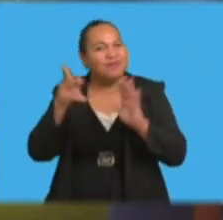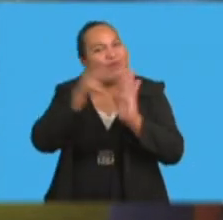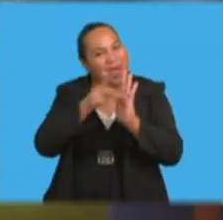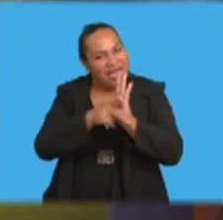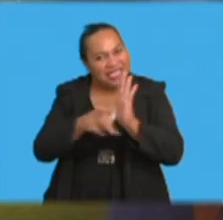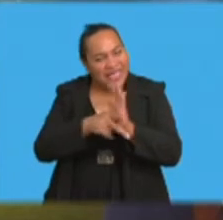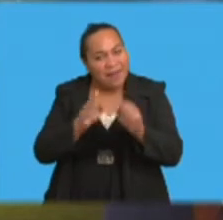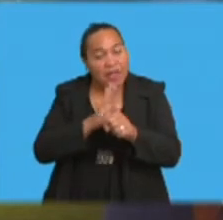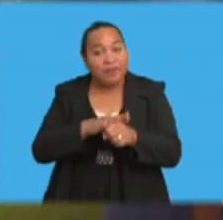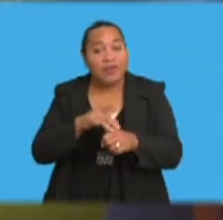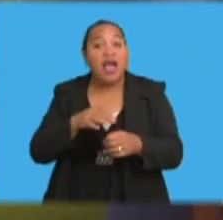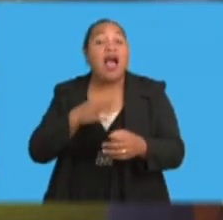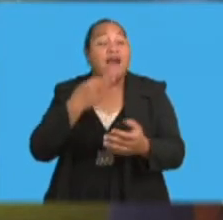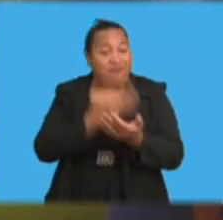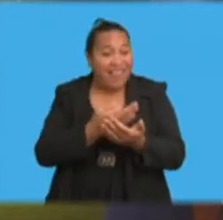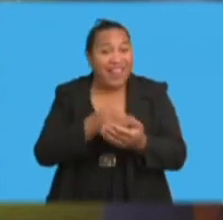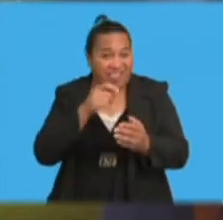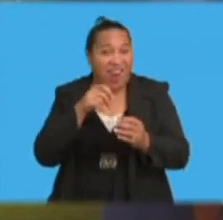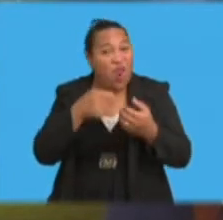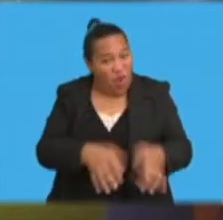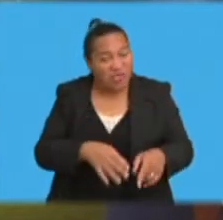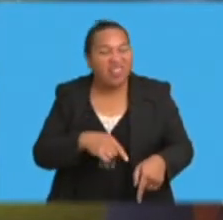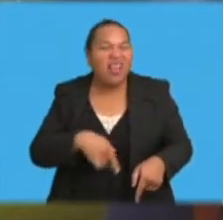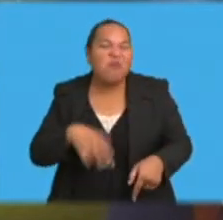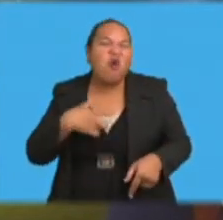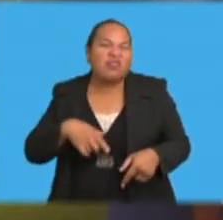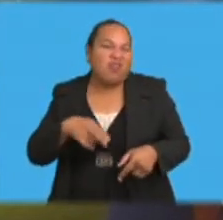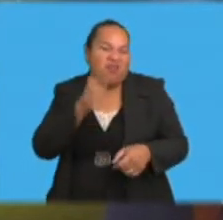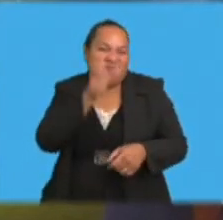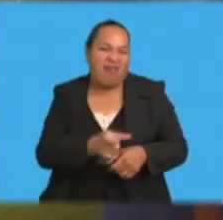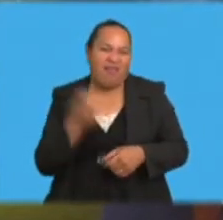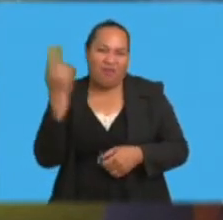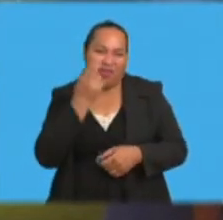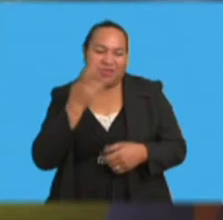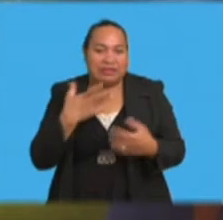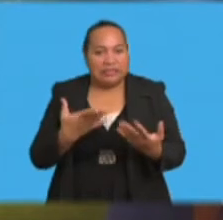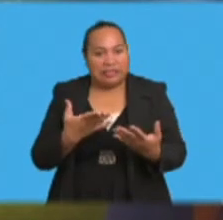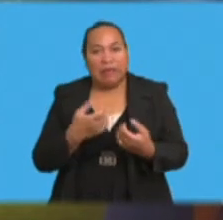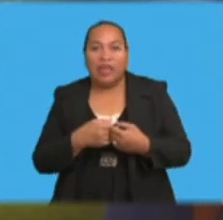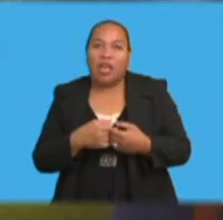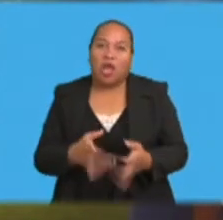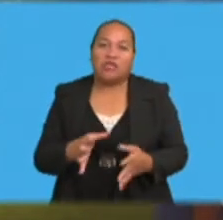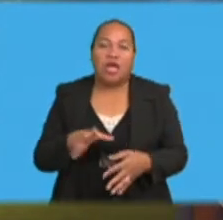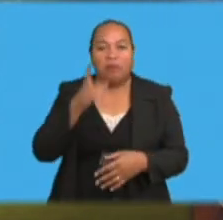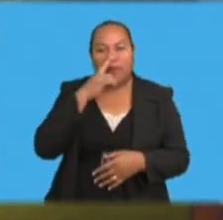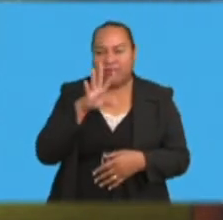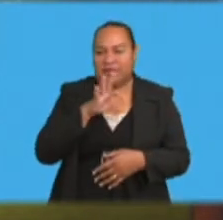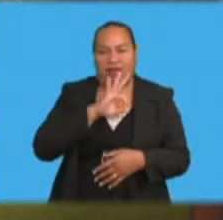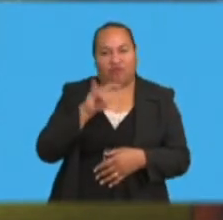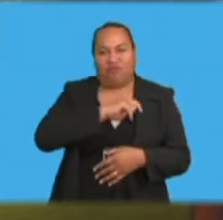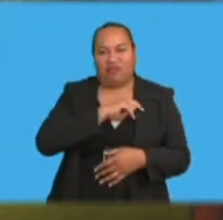institution, financial losses often results in reputational risk, which then translates into loss of confidence from the bank's